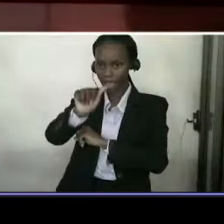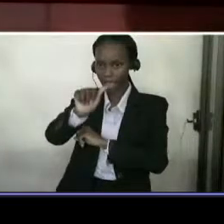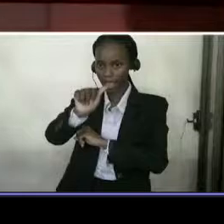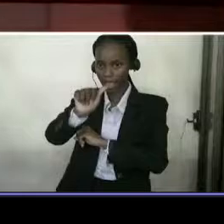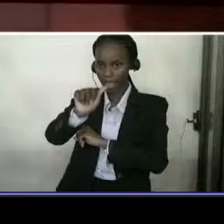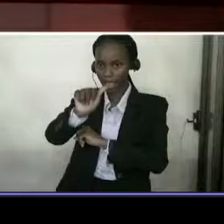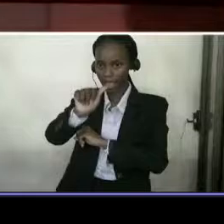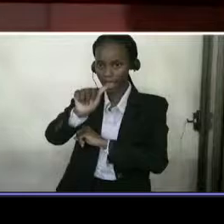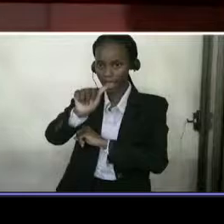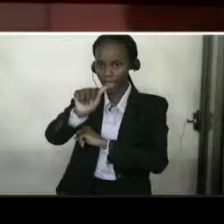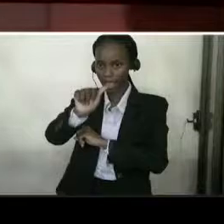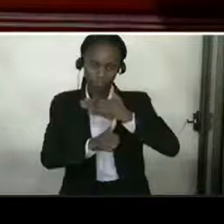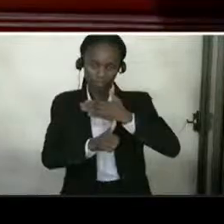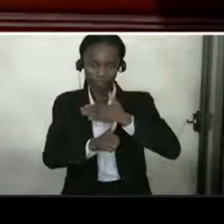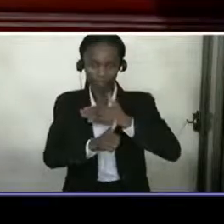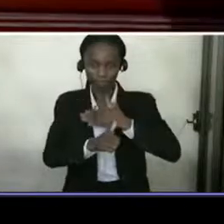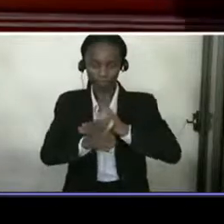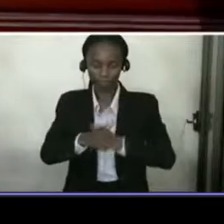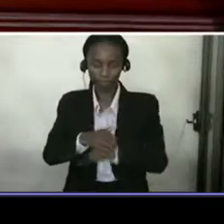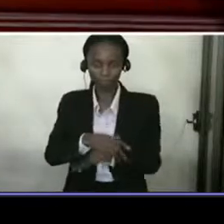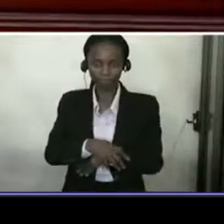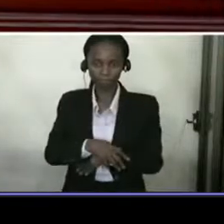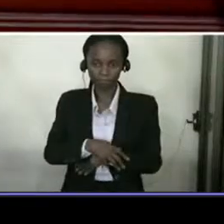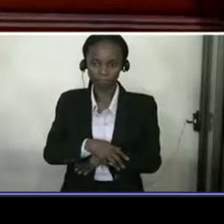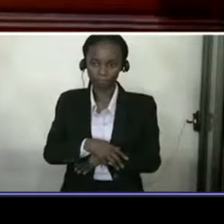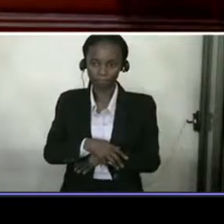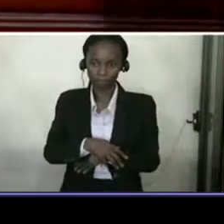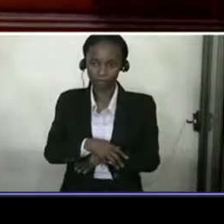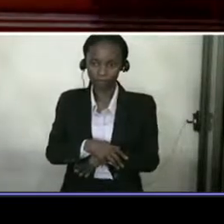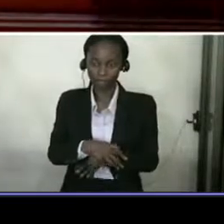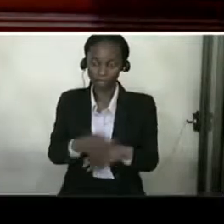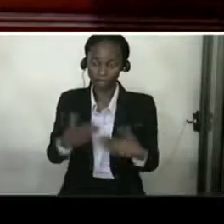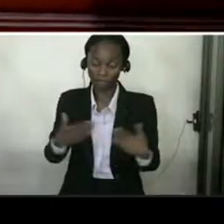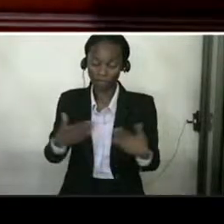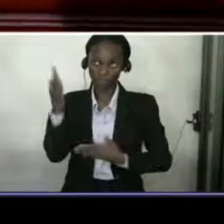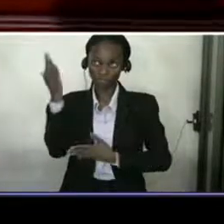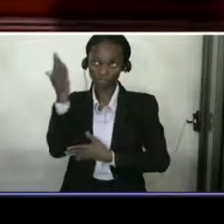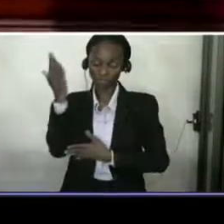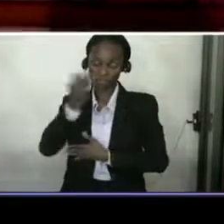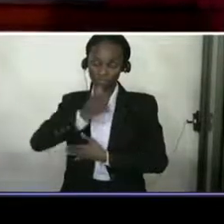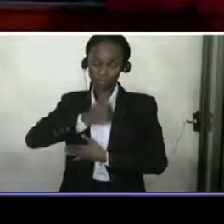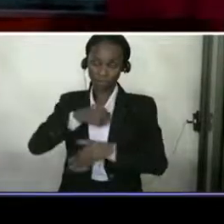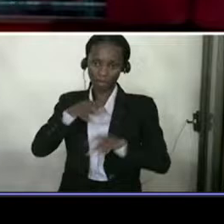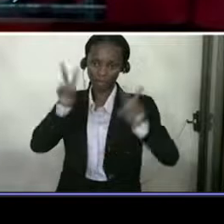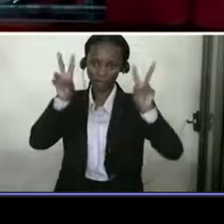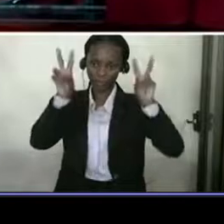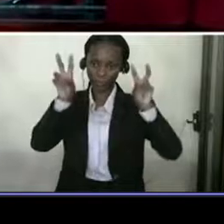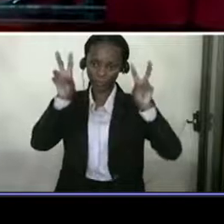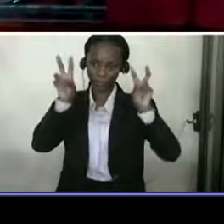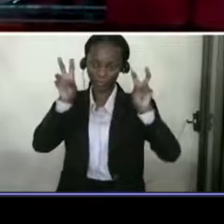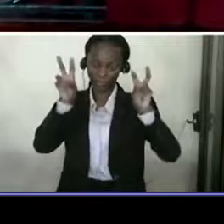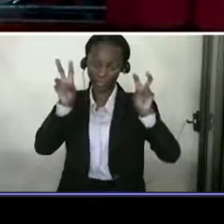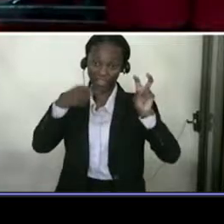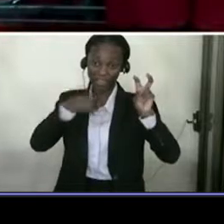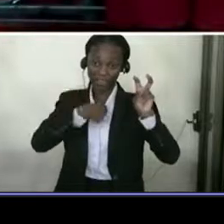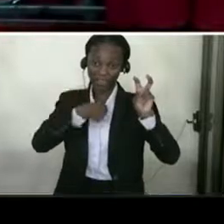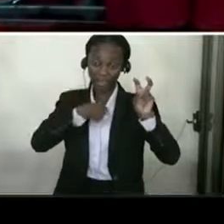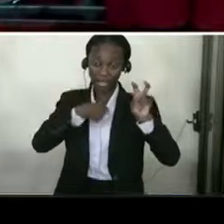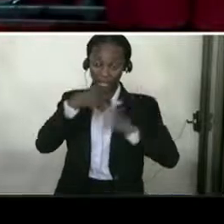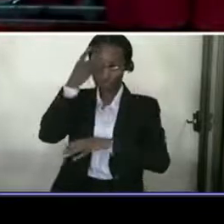going to start off with the most well-known quote of the 20th century, "I have a